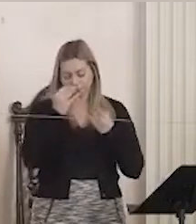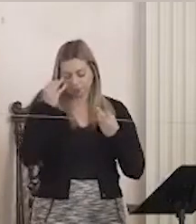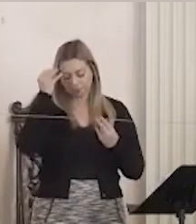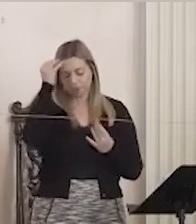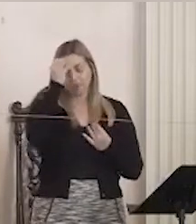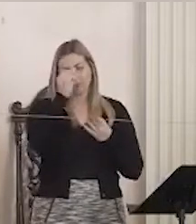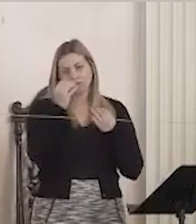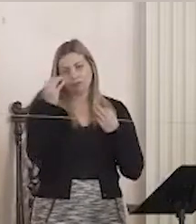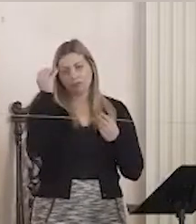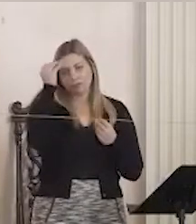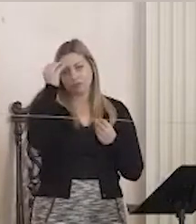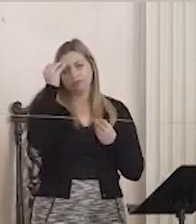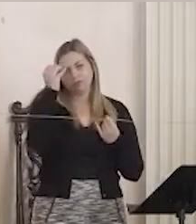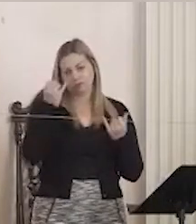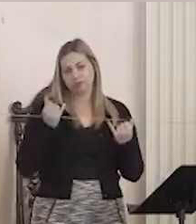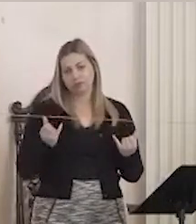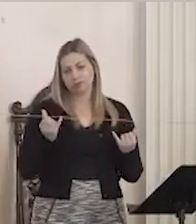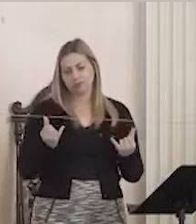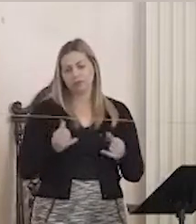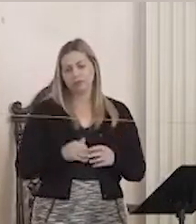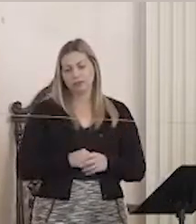hearts this day.